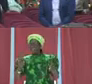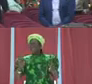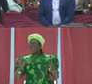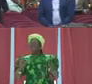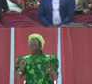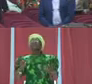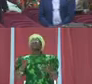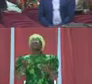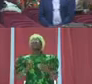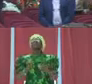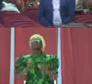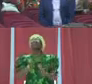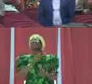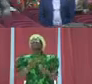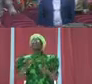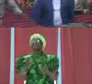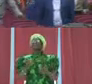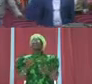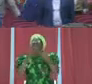Thank you.